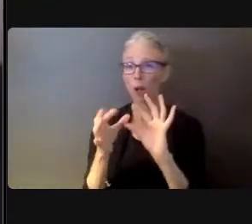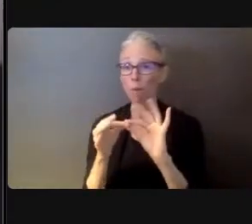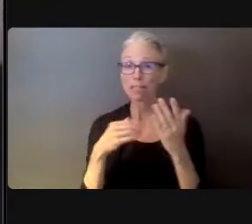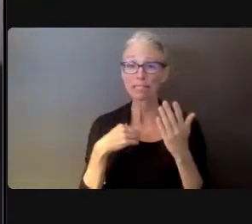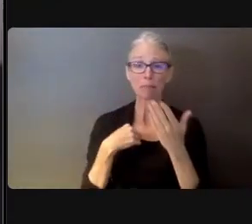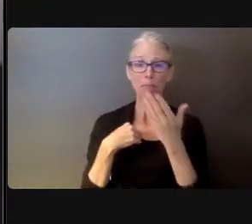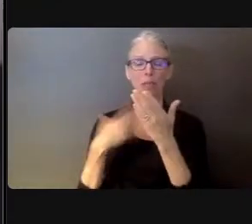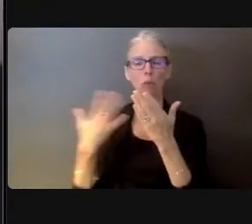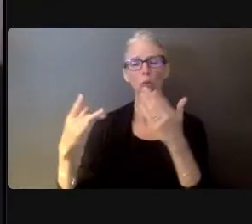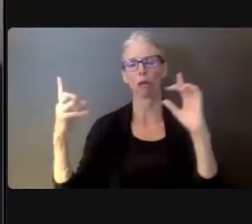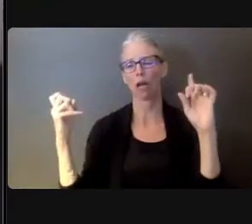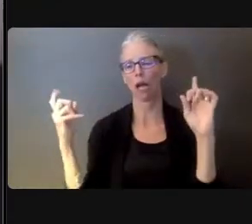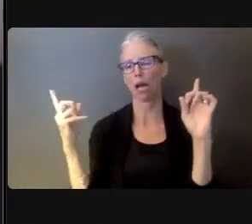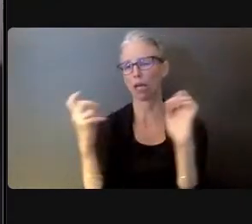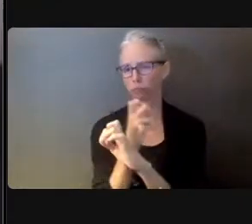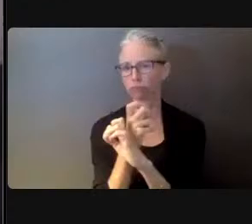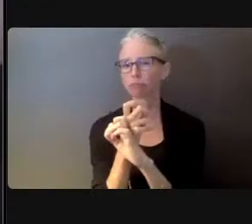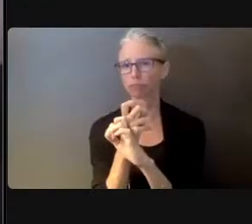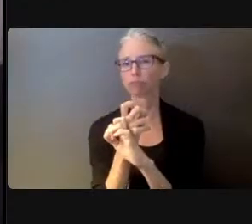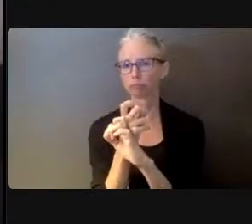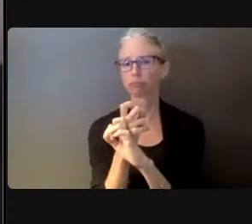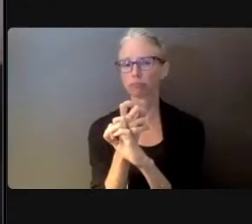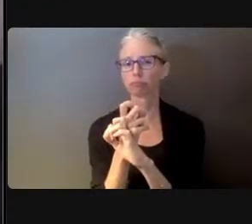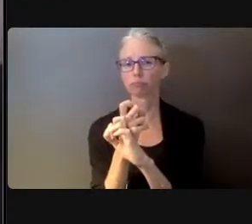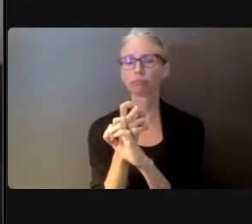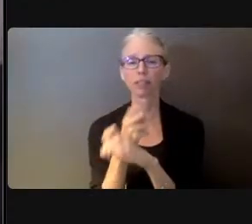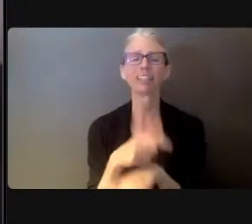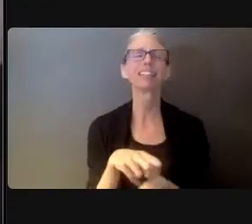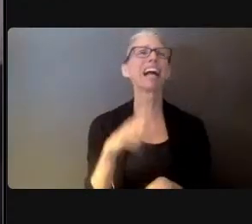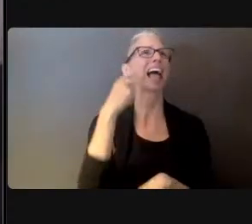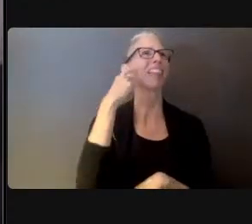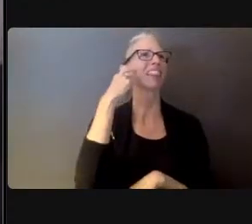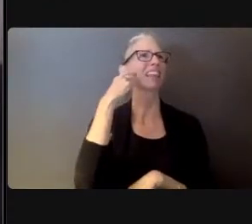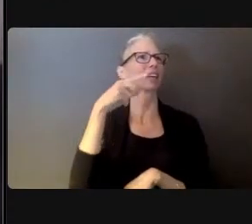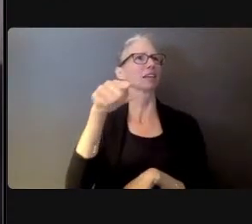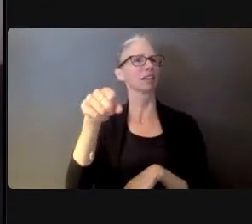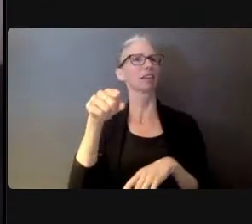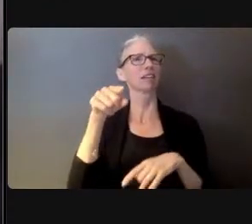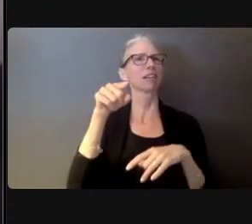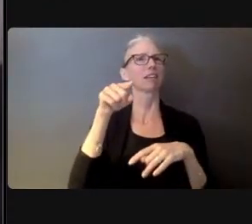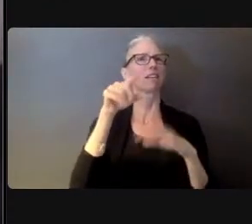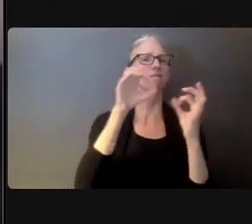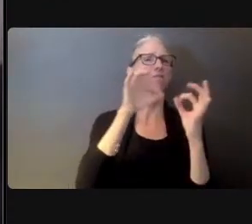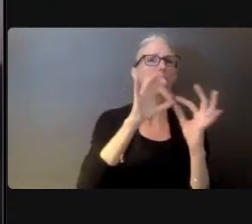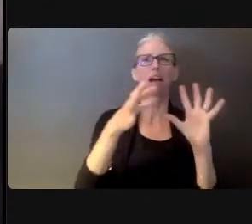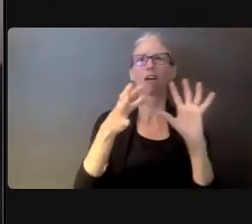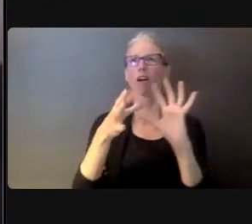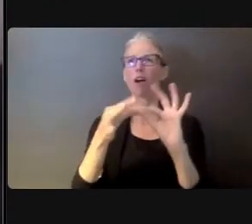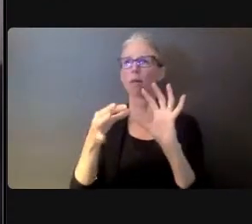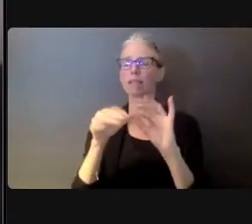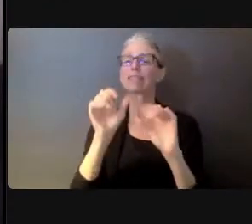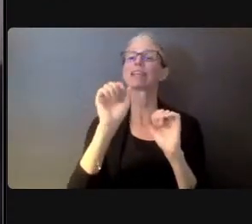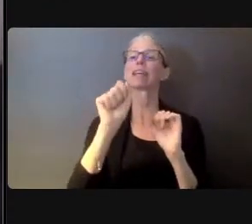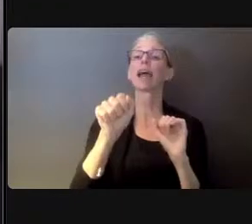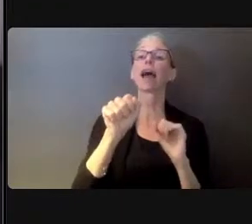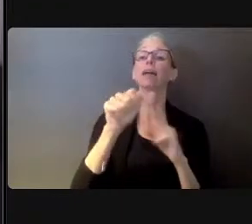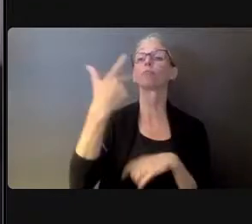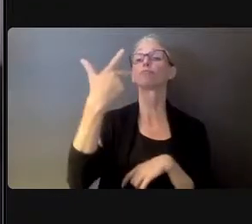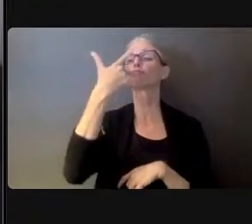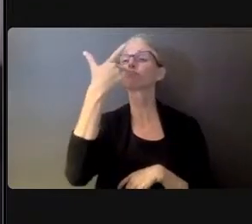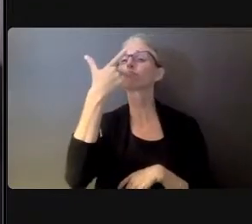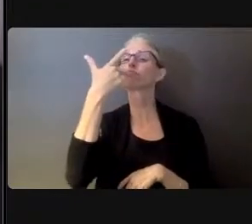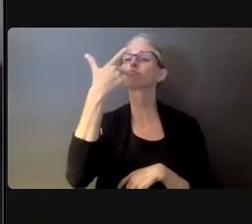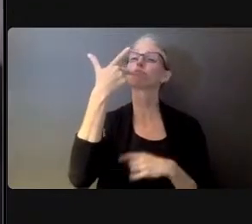submit your comments in audio format or video format, but we've heard from some of our people